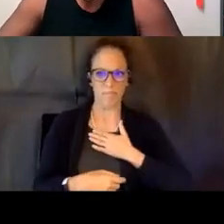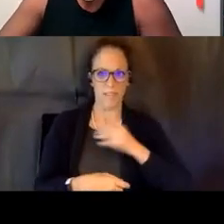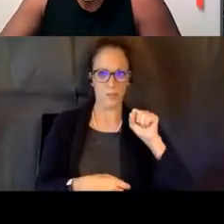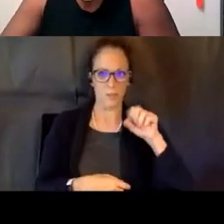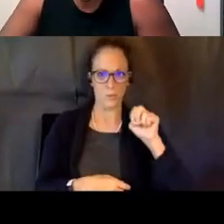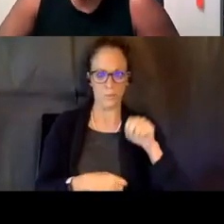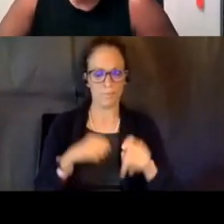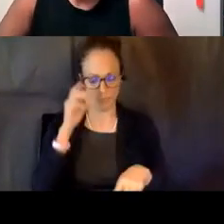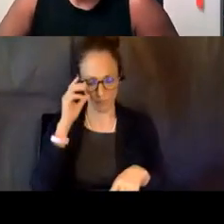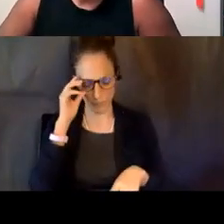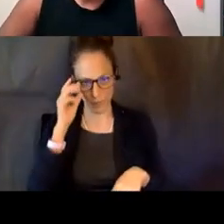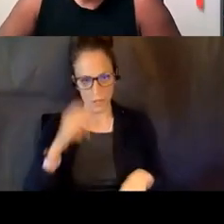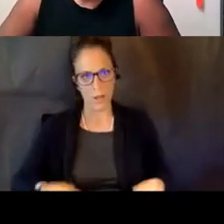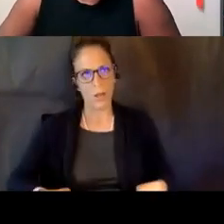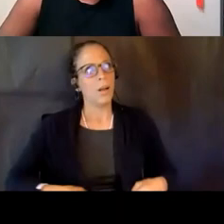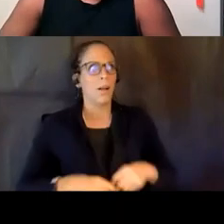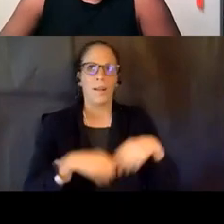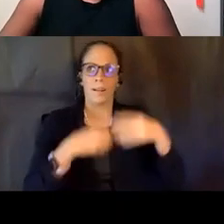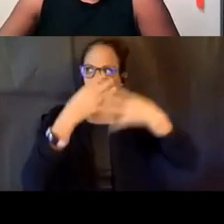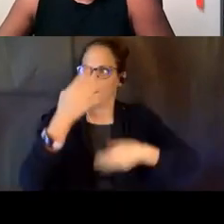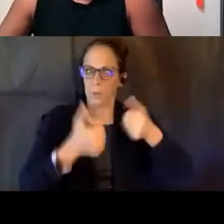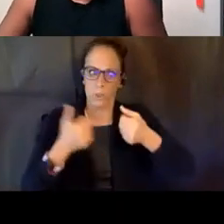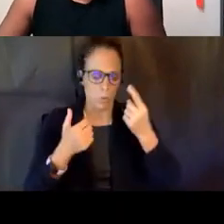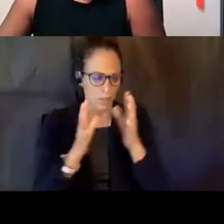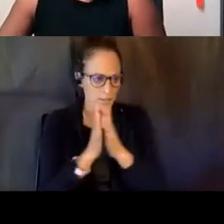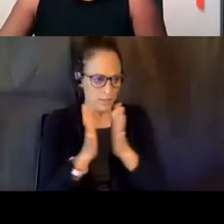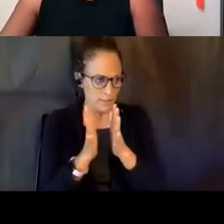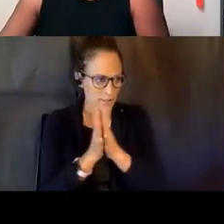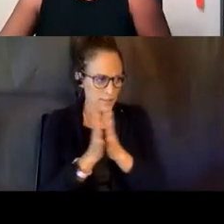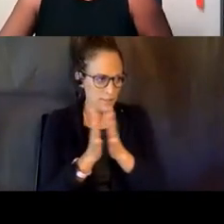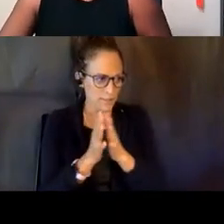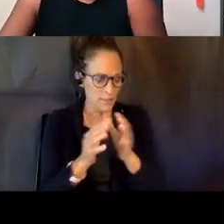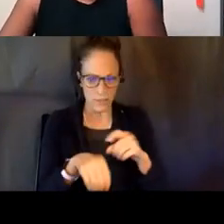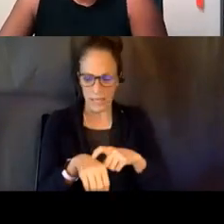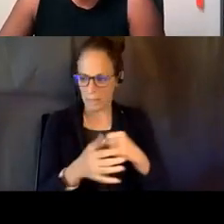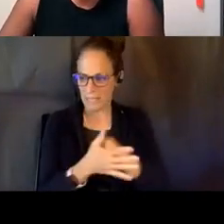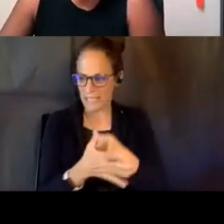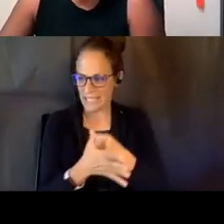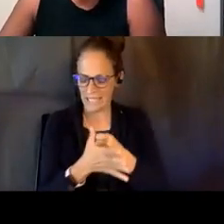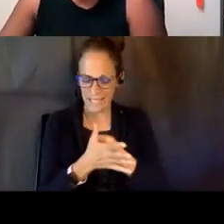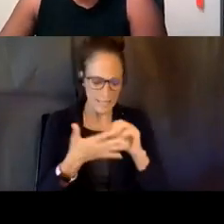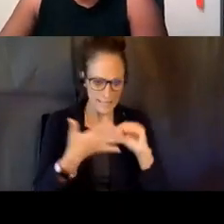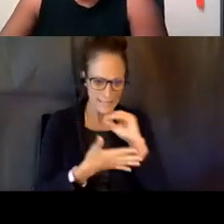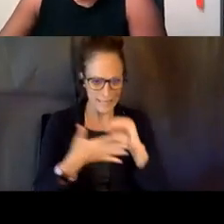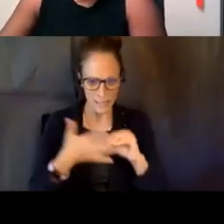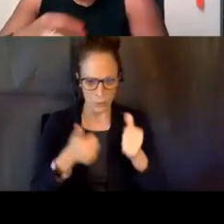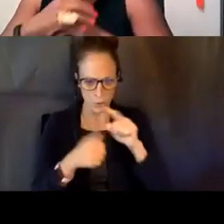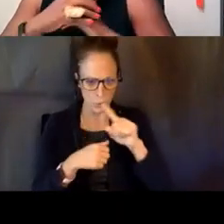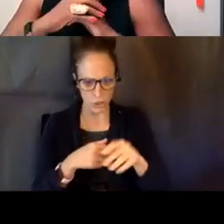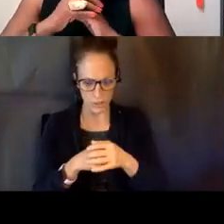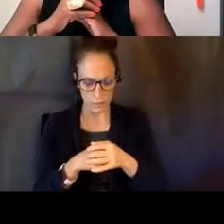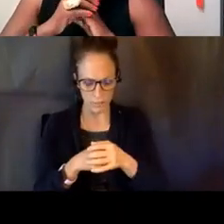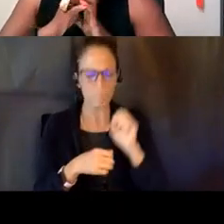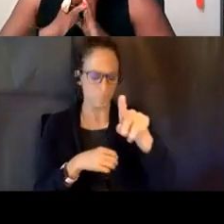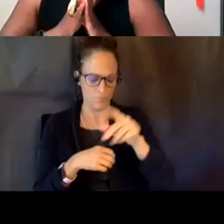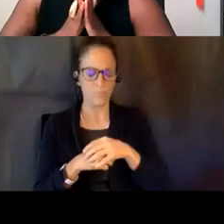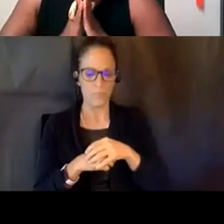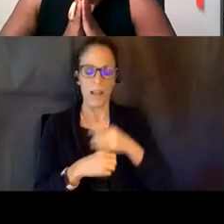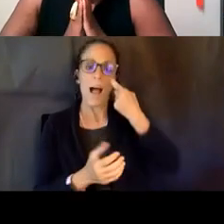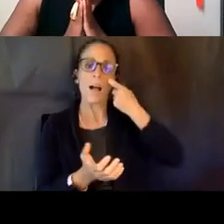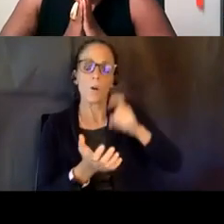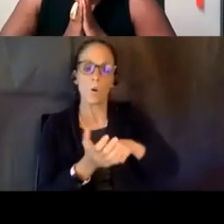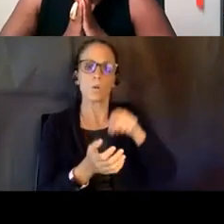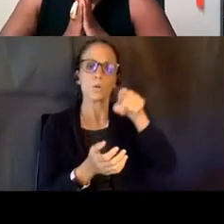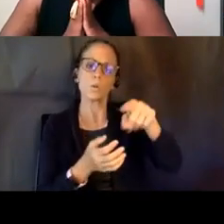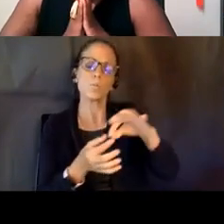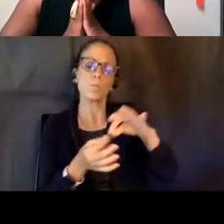of the things, the list is too long and we don't have time, but one of the things that I think is really exciting is this idea,